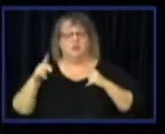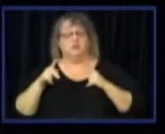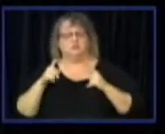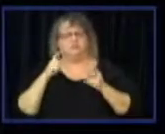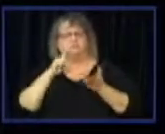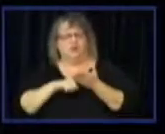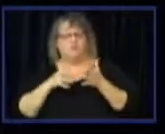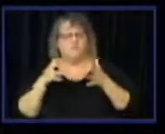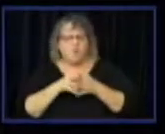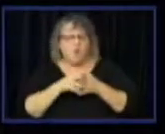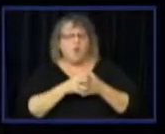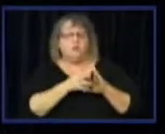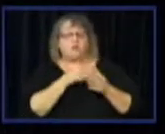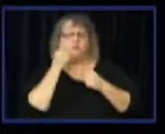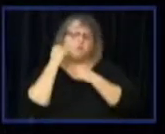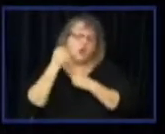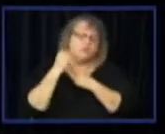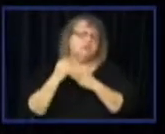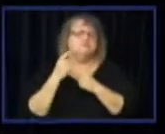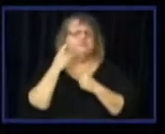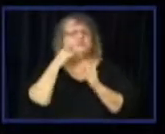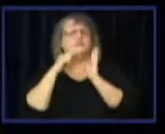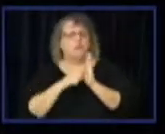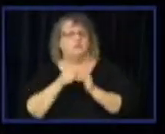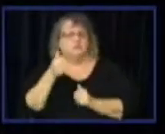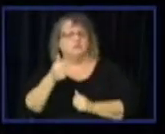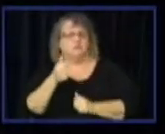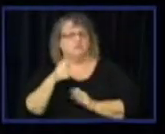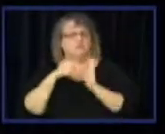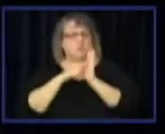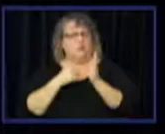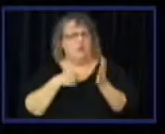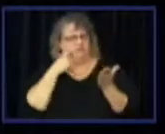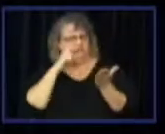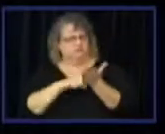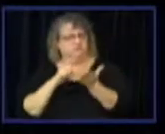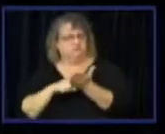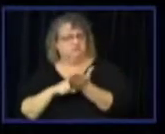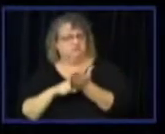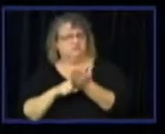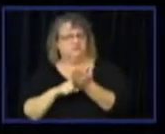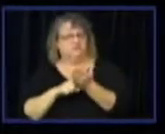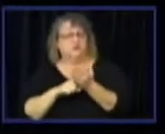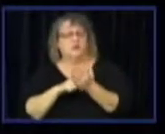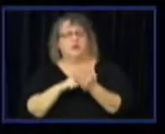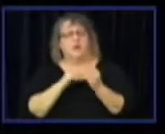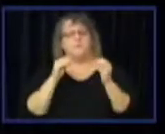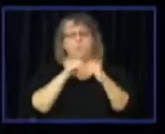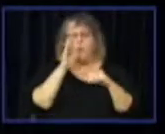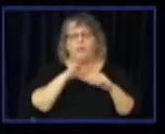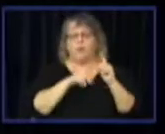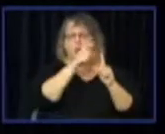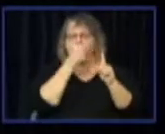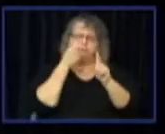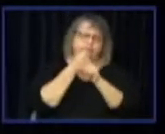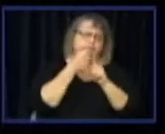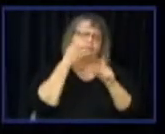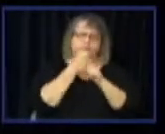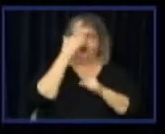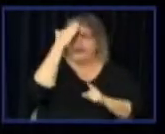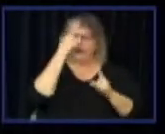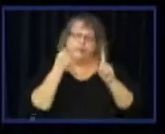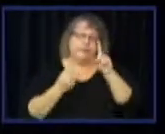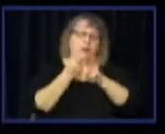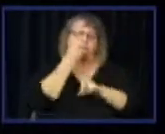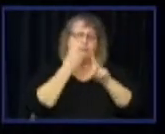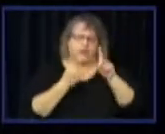people who have played football and boxing, for instance, have been shown to have this from multiple concussions. And I guess